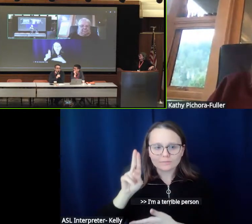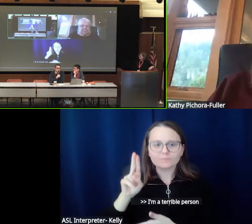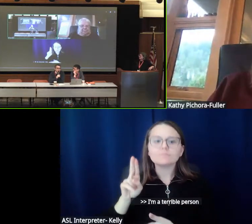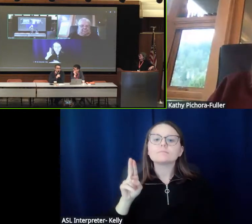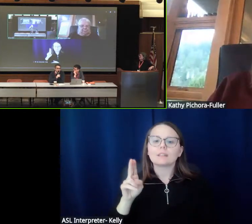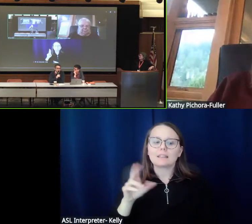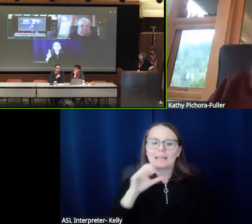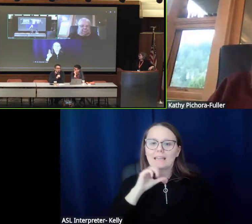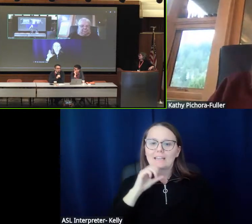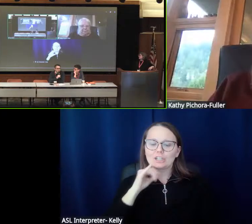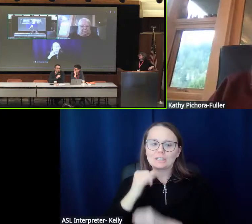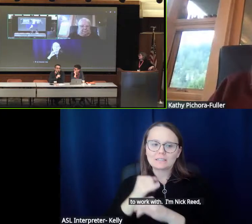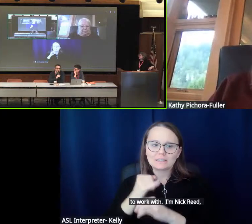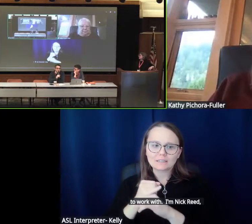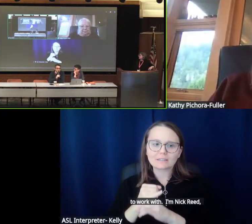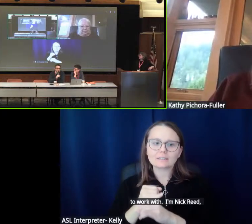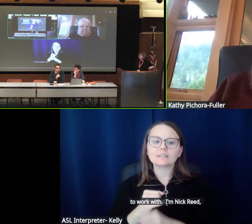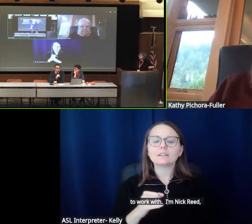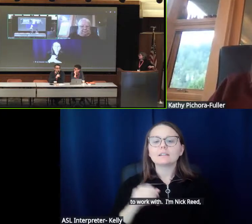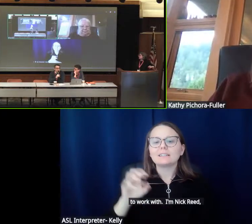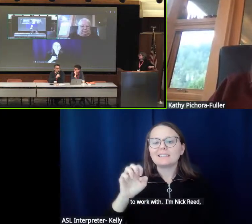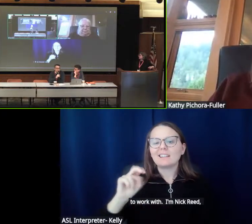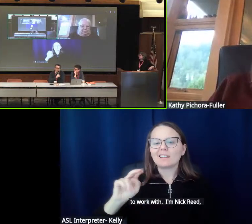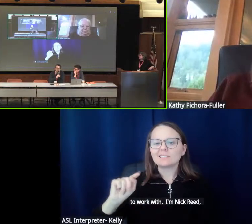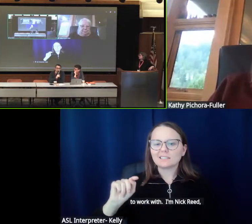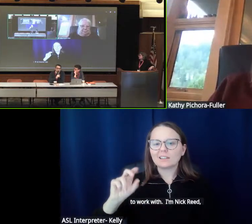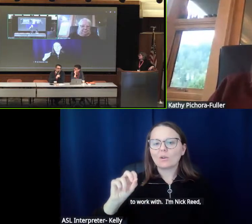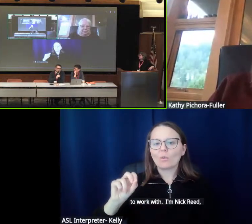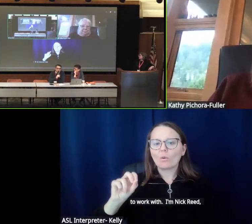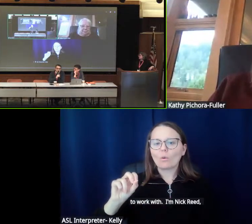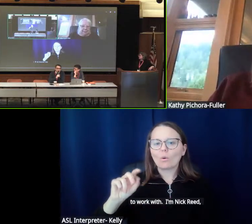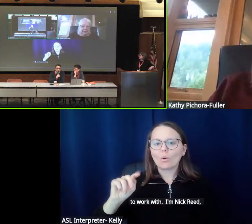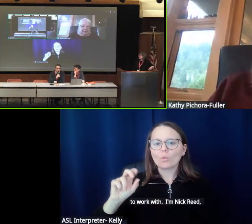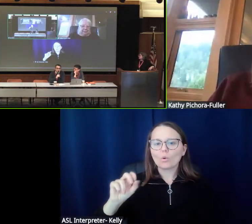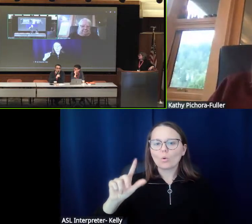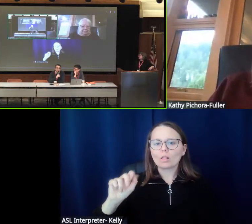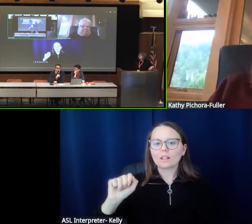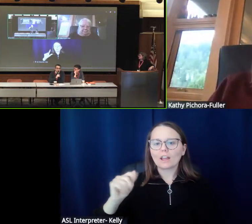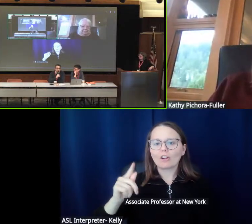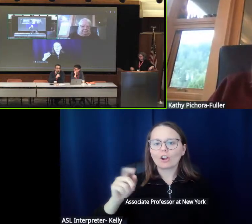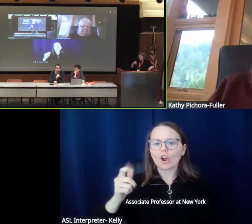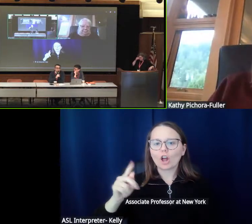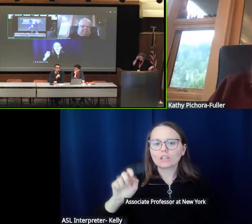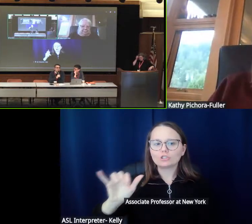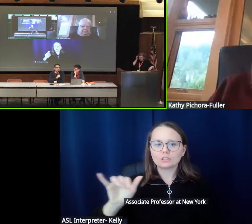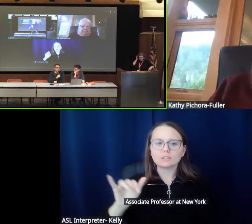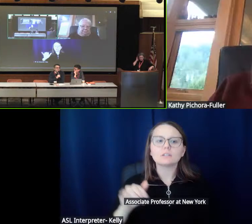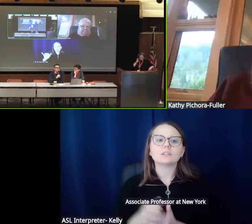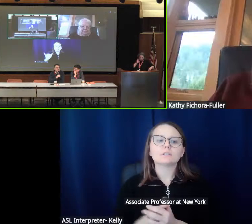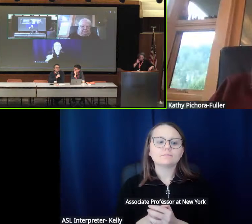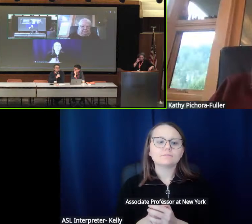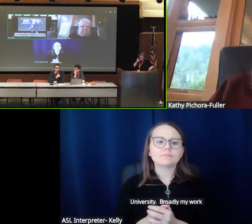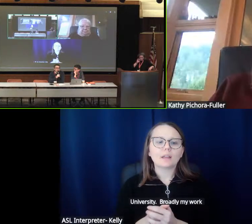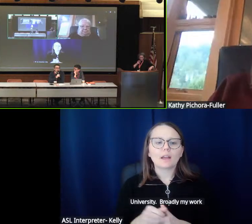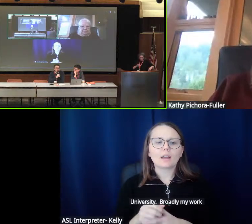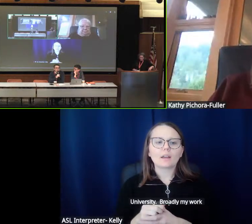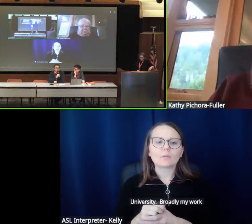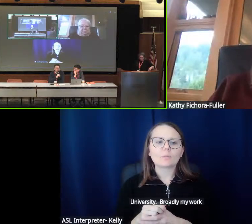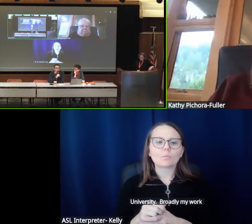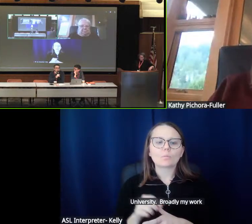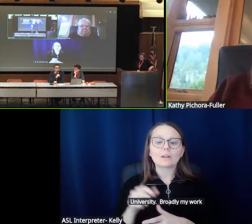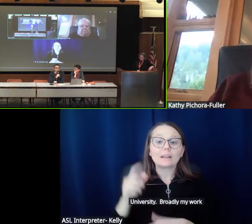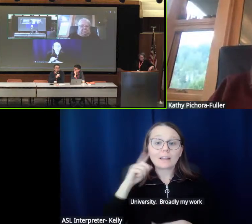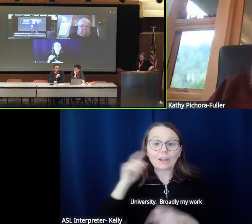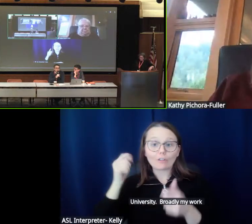Institute, otolaryngology and population health. Broadly, my work focuses on hearing loss and aging outcomes, more narrowly, hearing loss